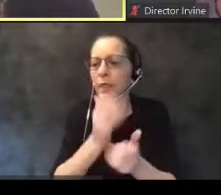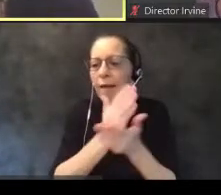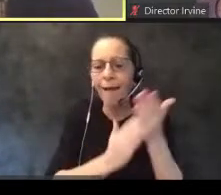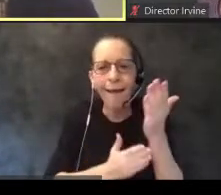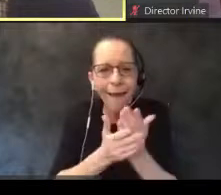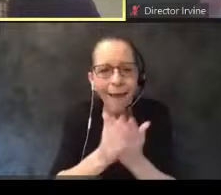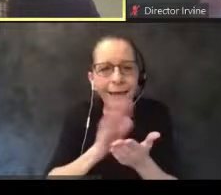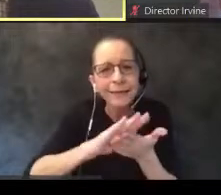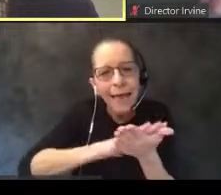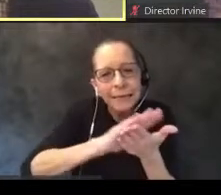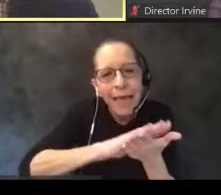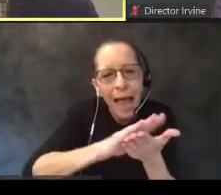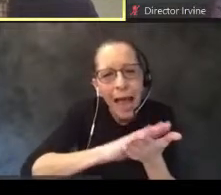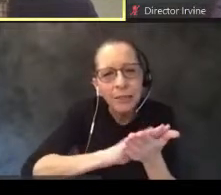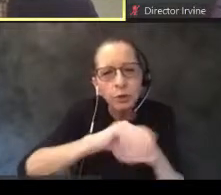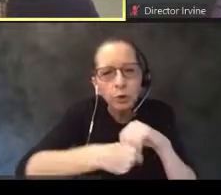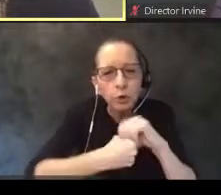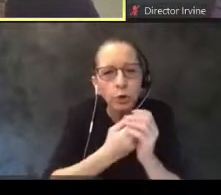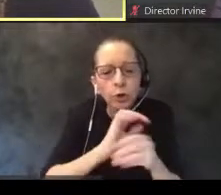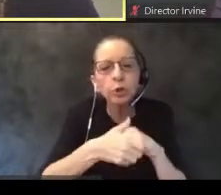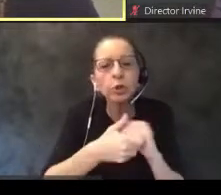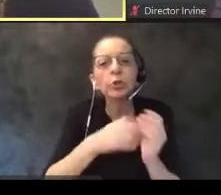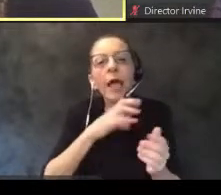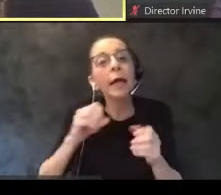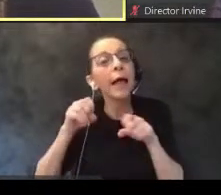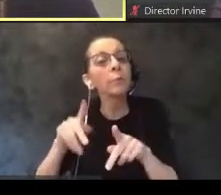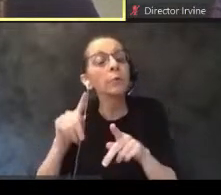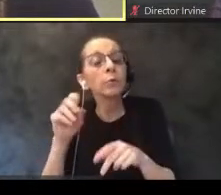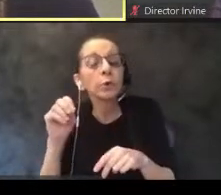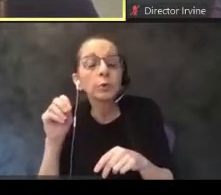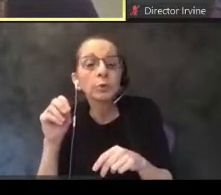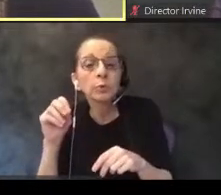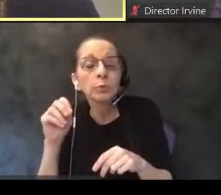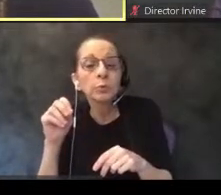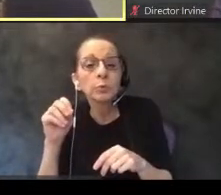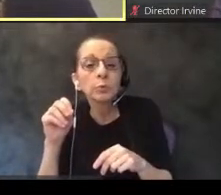and whatnot. And in particular times of the year, there's also opportunity to,